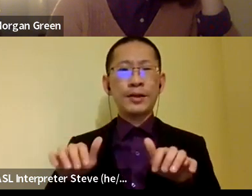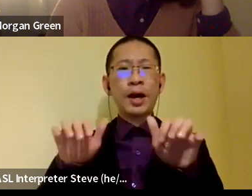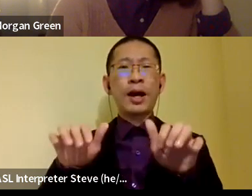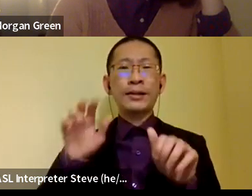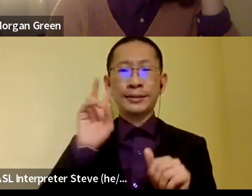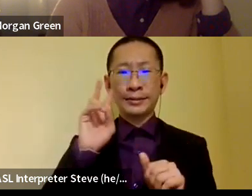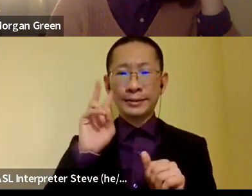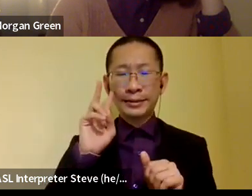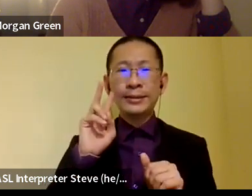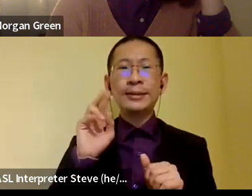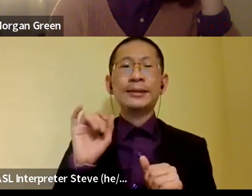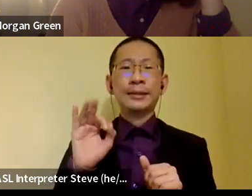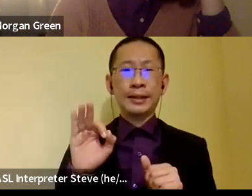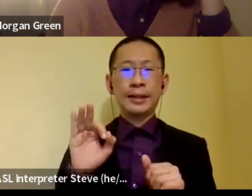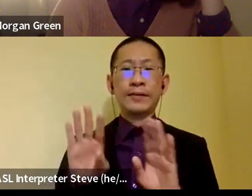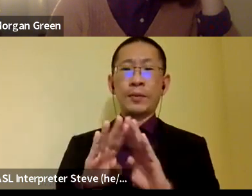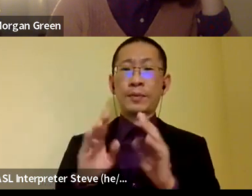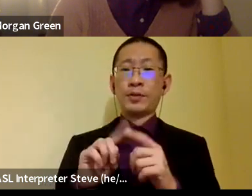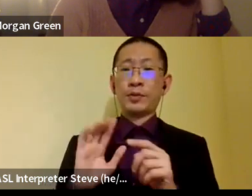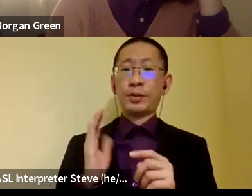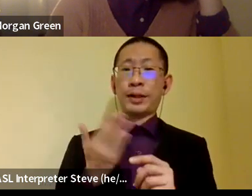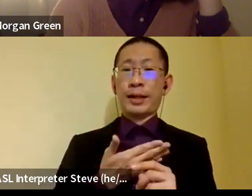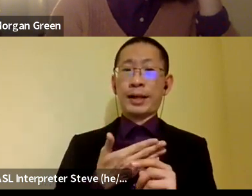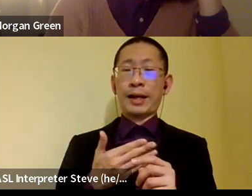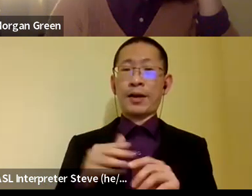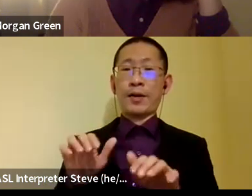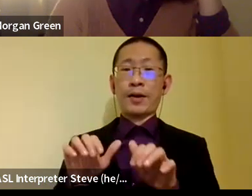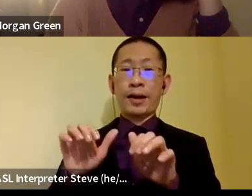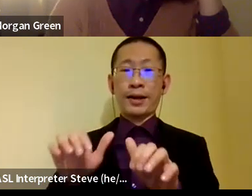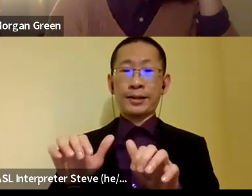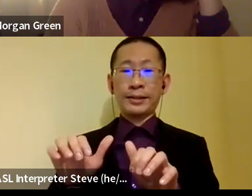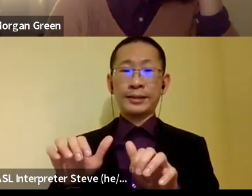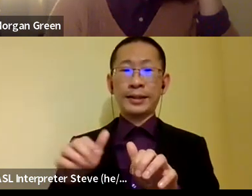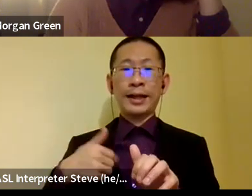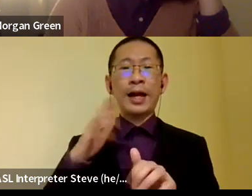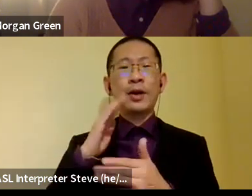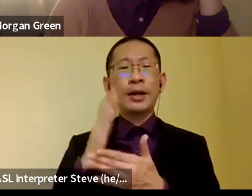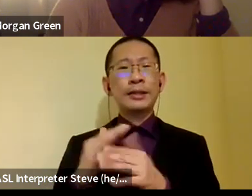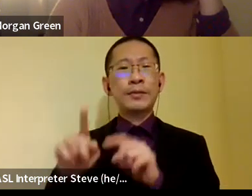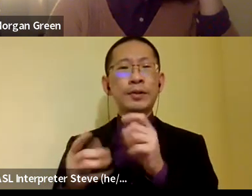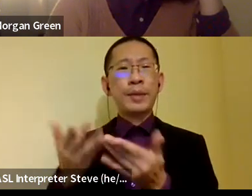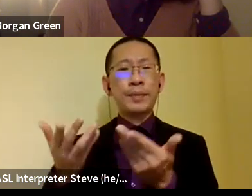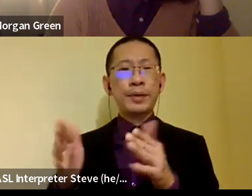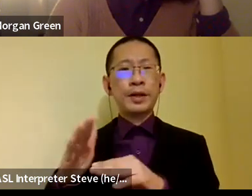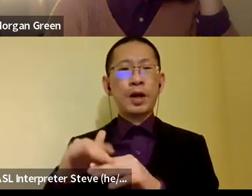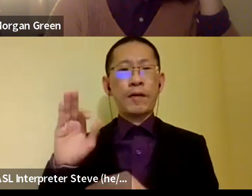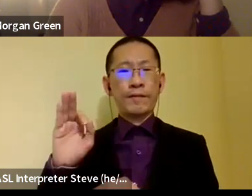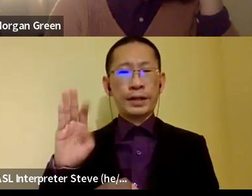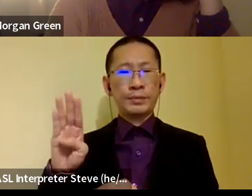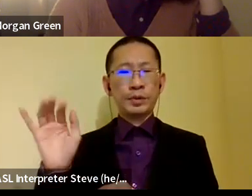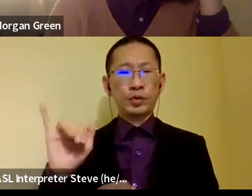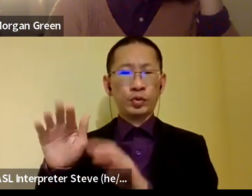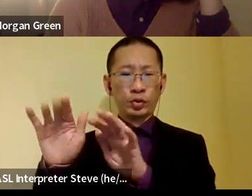if, open it up to our viewers. And I know there might be some questions that are on Facebook that.